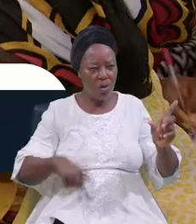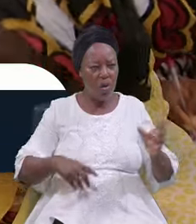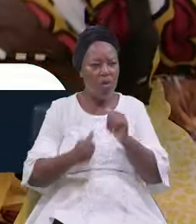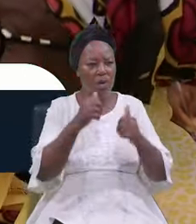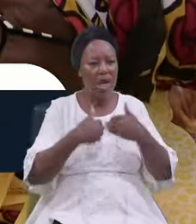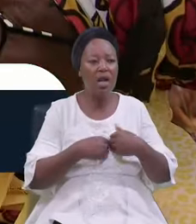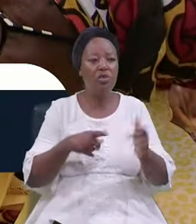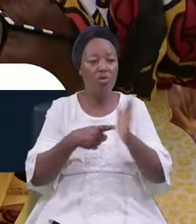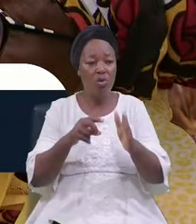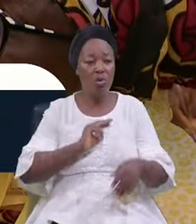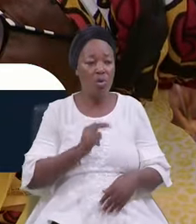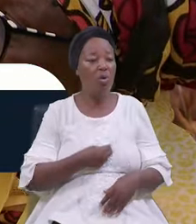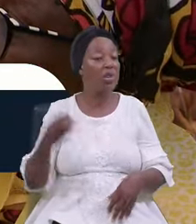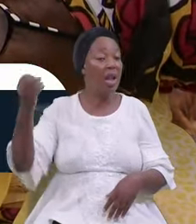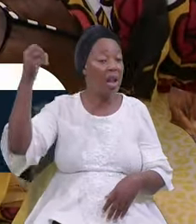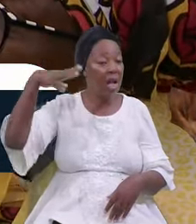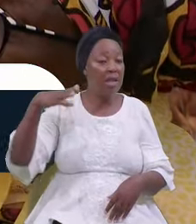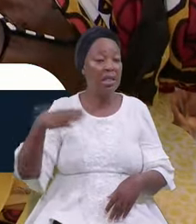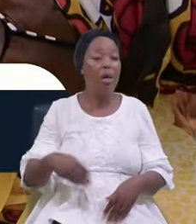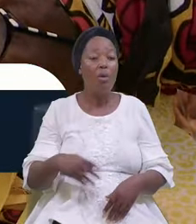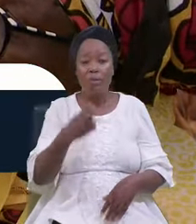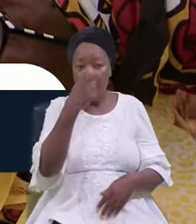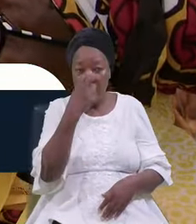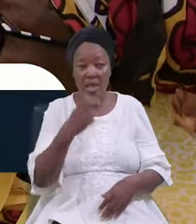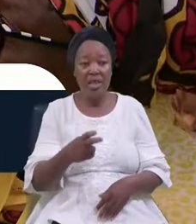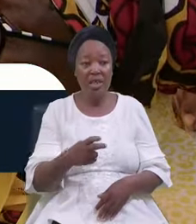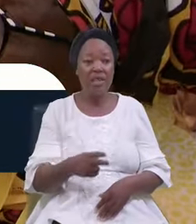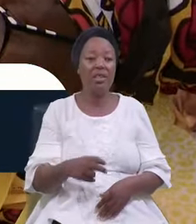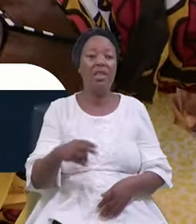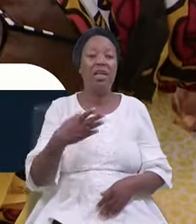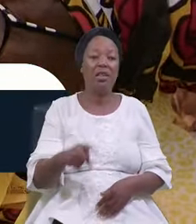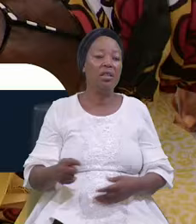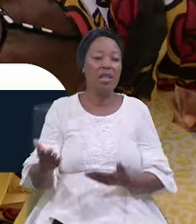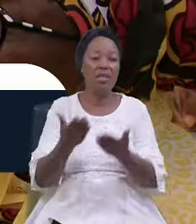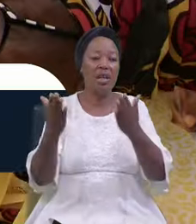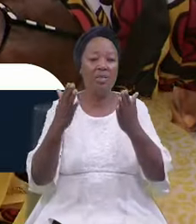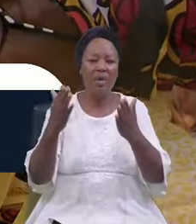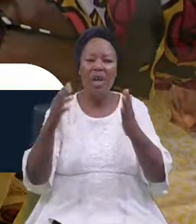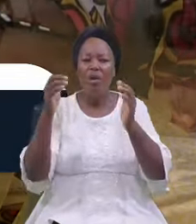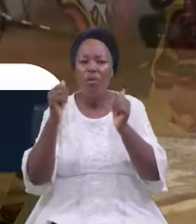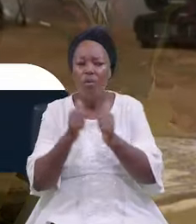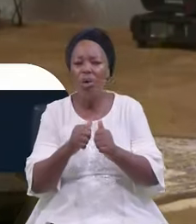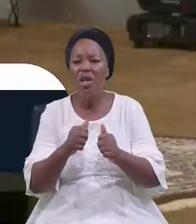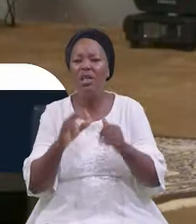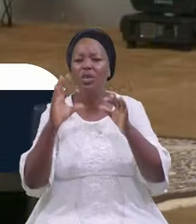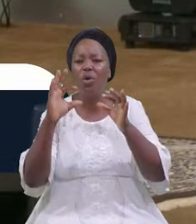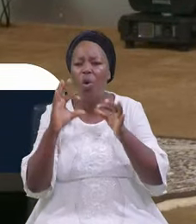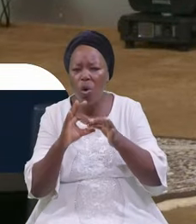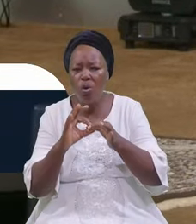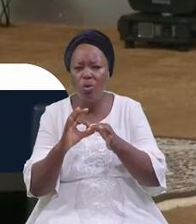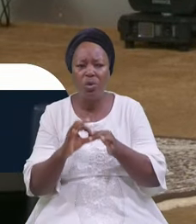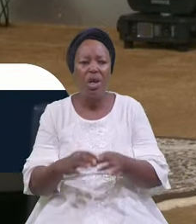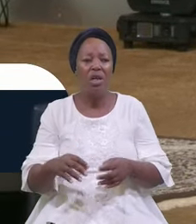was called even unto the hands of the altar. By the sacrifice unto